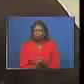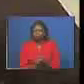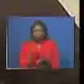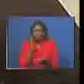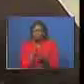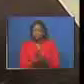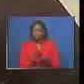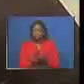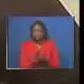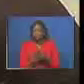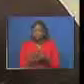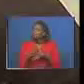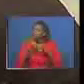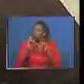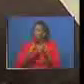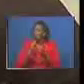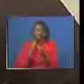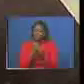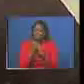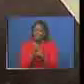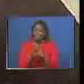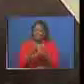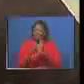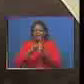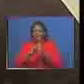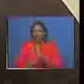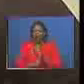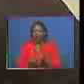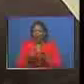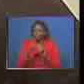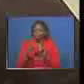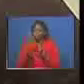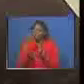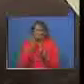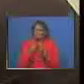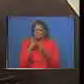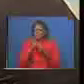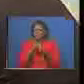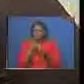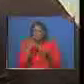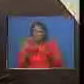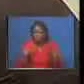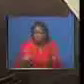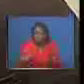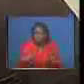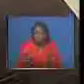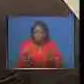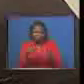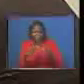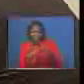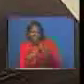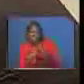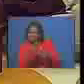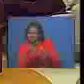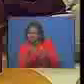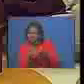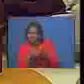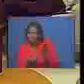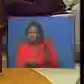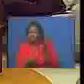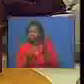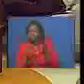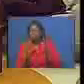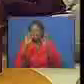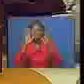very long way to go because first and foremost we actually have to inform the society about what albinism is so awareness is really still very important